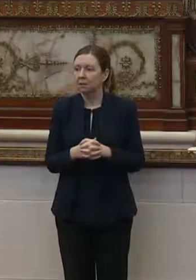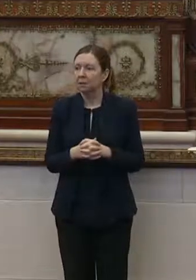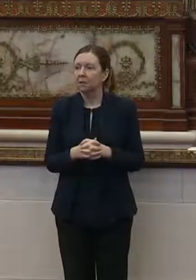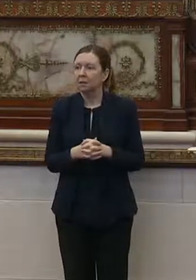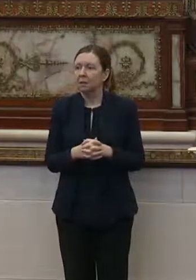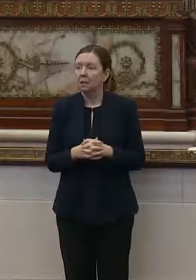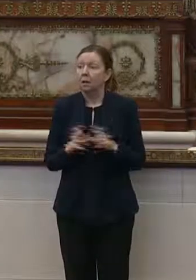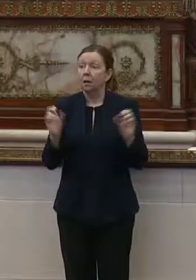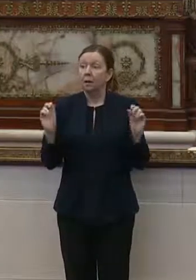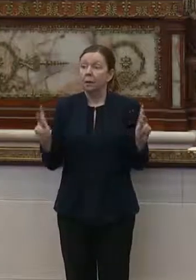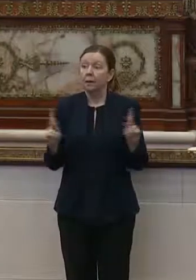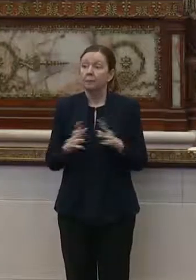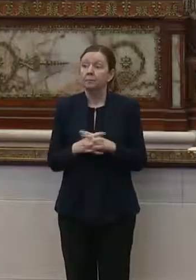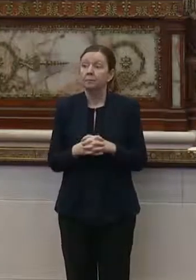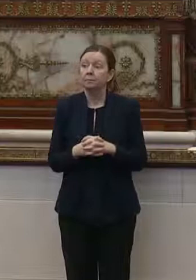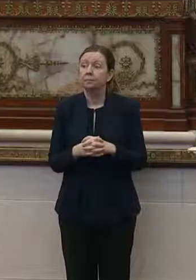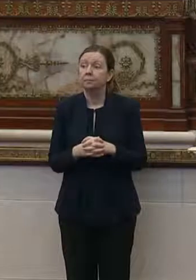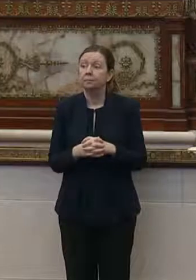Okay.